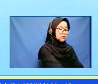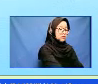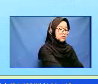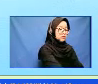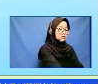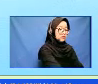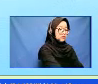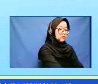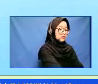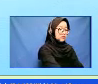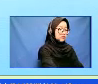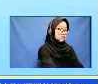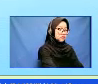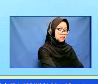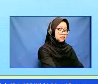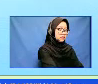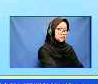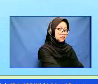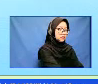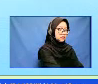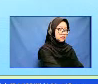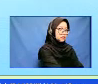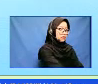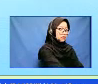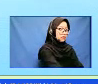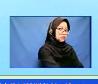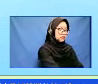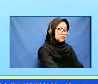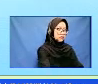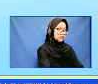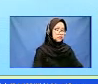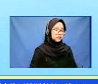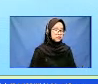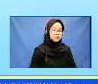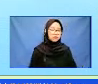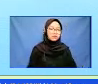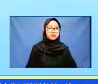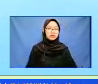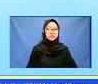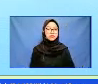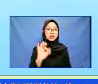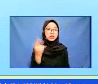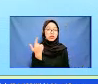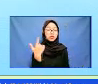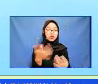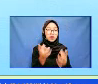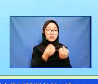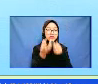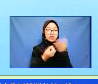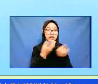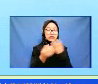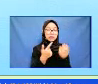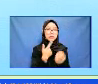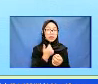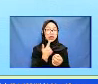and our other two panelists for making clear why it is so important to have inclusion for climate. I think that is without a doubt.